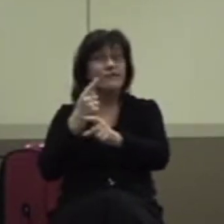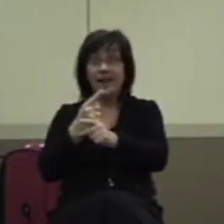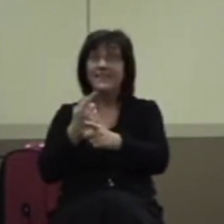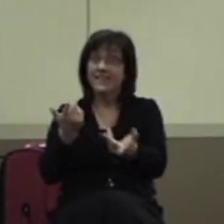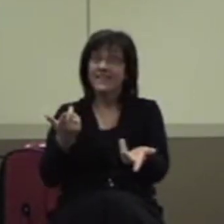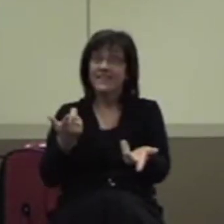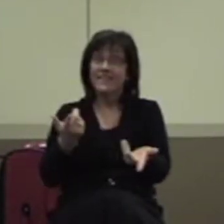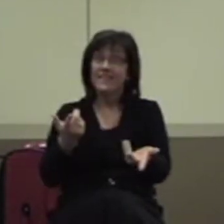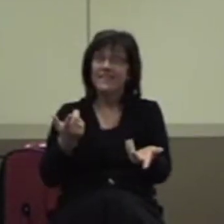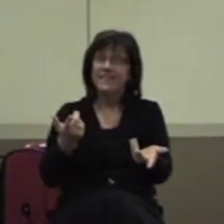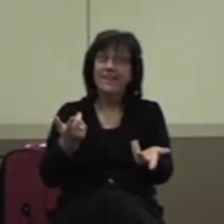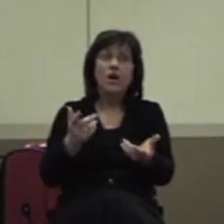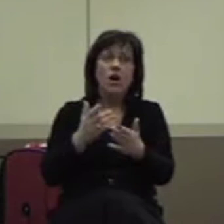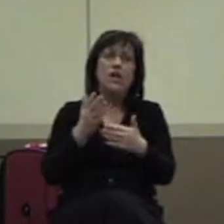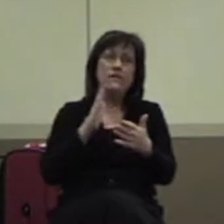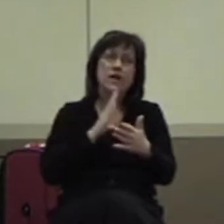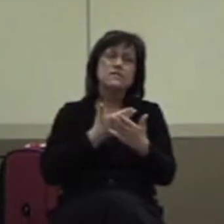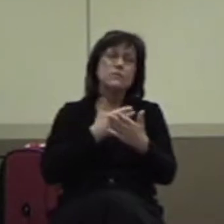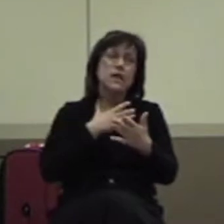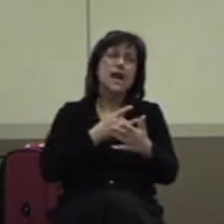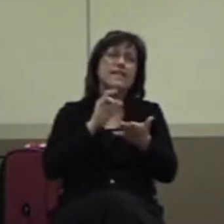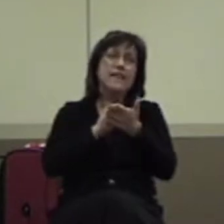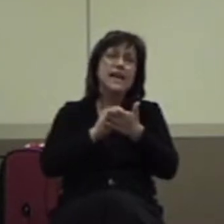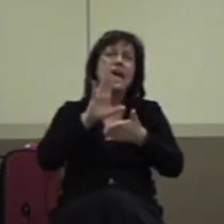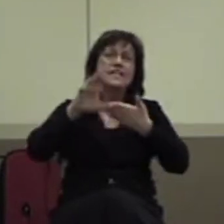to be consequenced better.